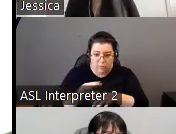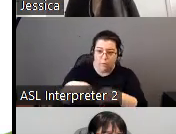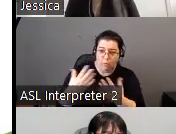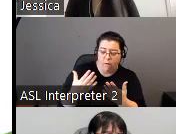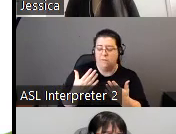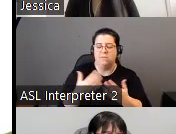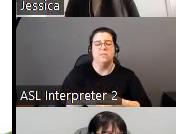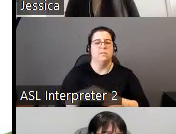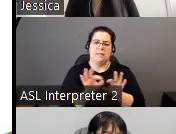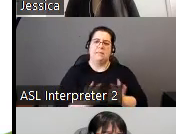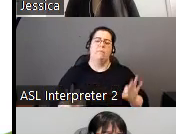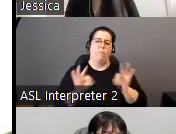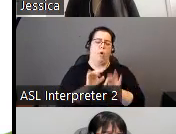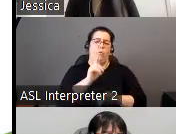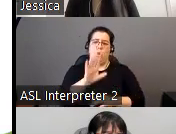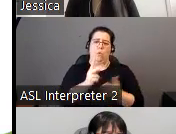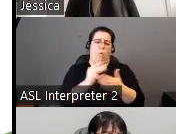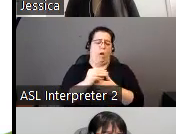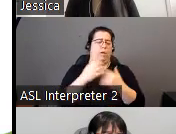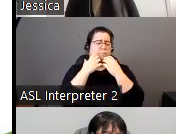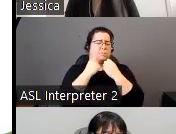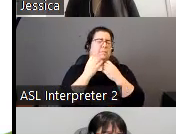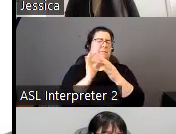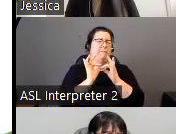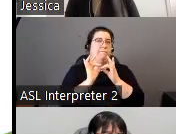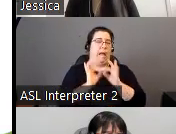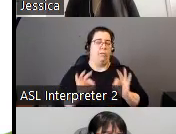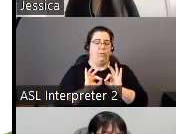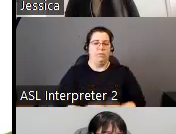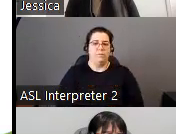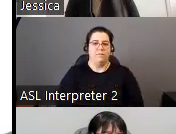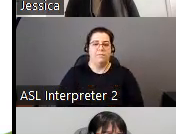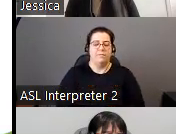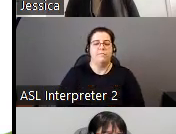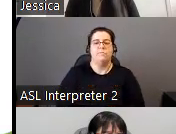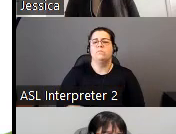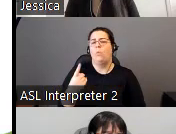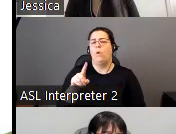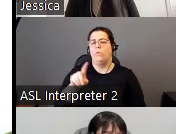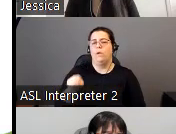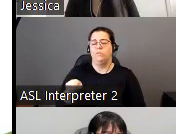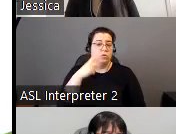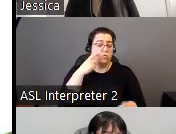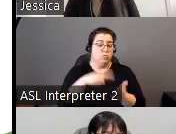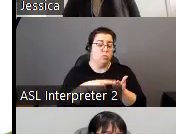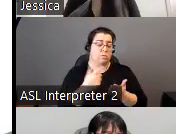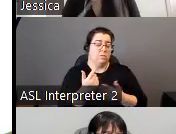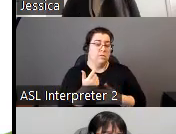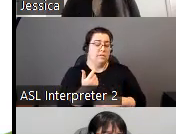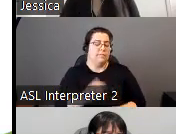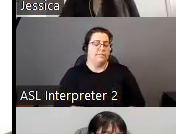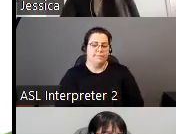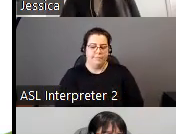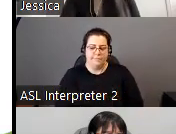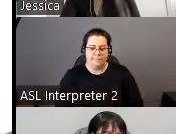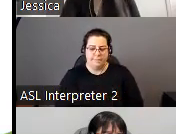So such value in the project that you're doing. There was a question, did you find many women's shelters that take older women as well as